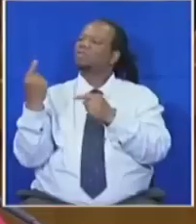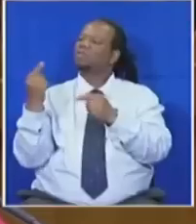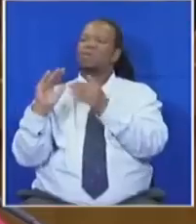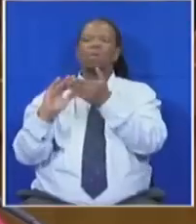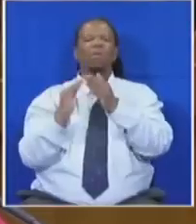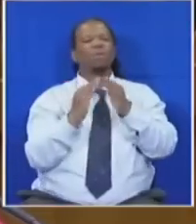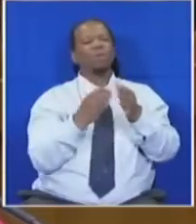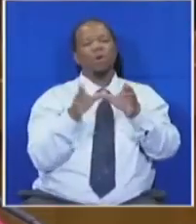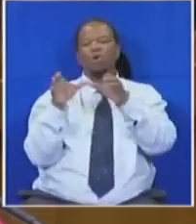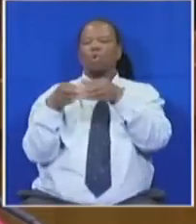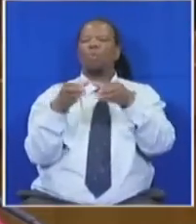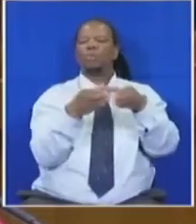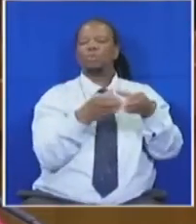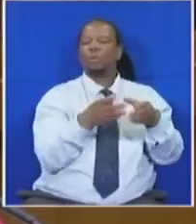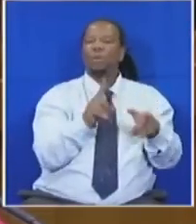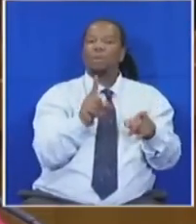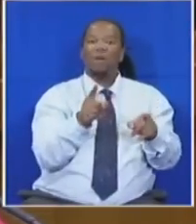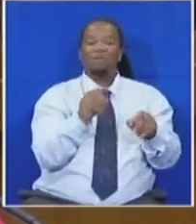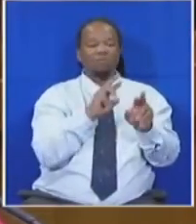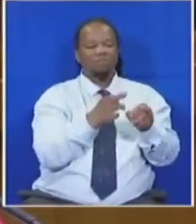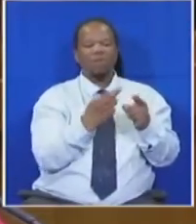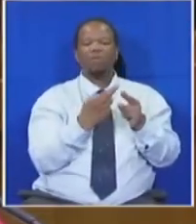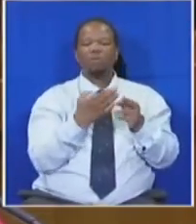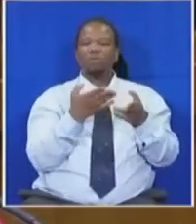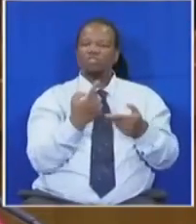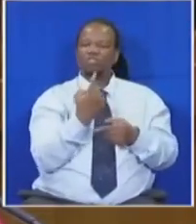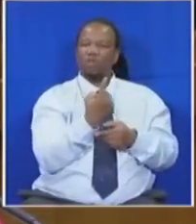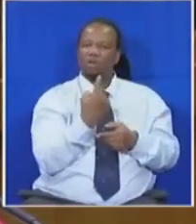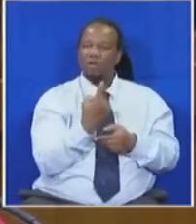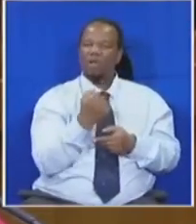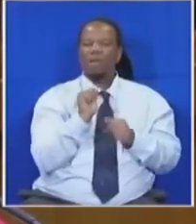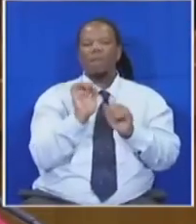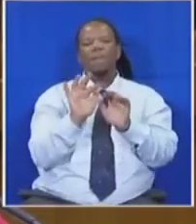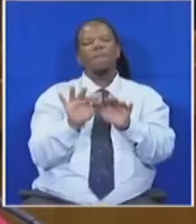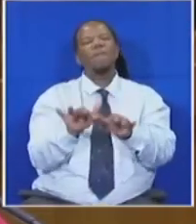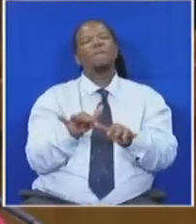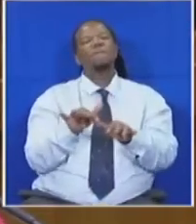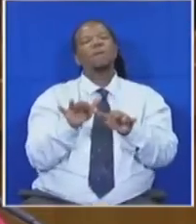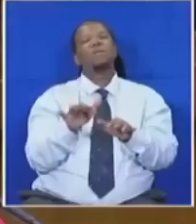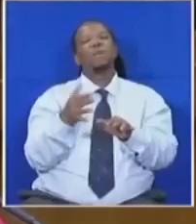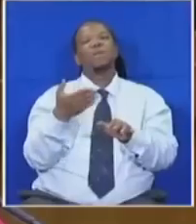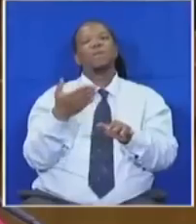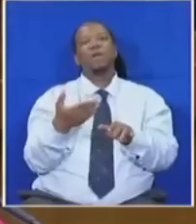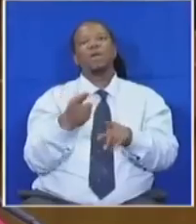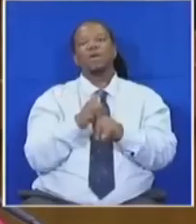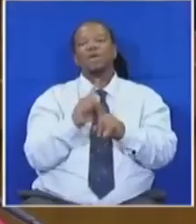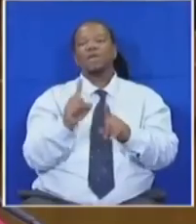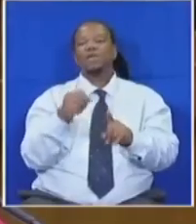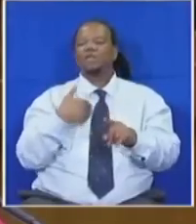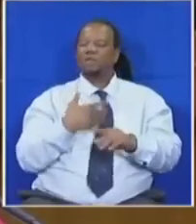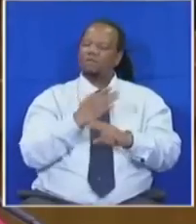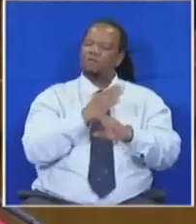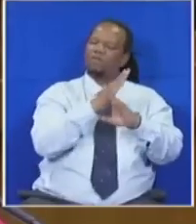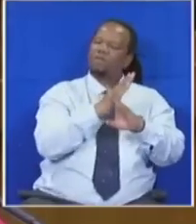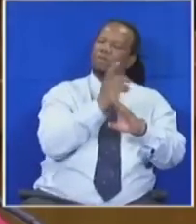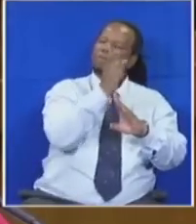they cannot hold each other accountable. Parliament is where they come to defend the rising kleptocracy in their ranks. It